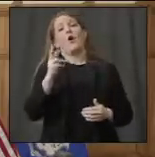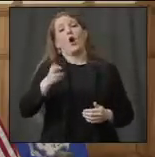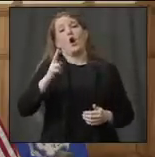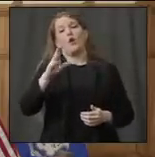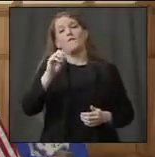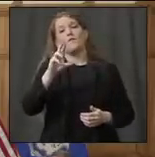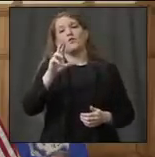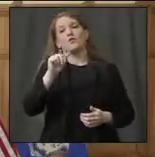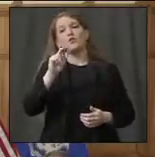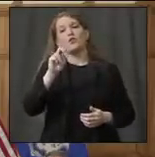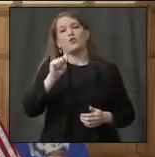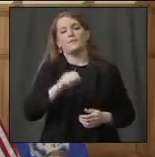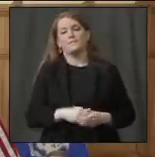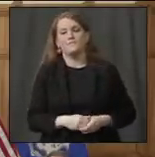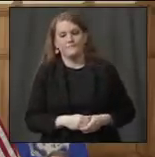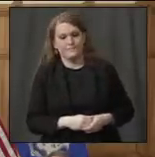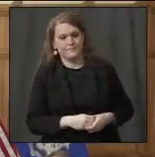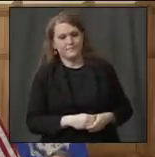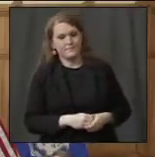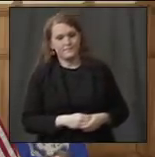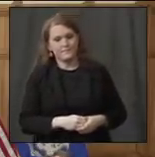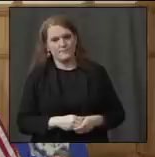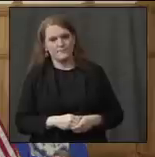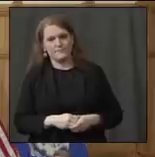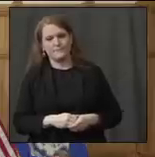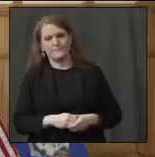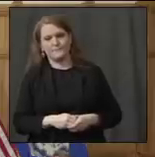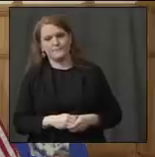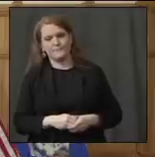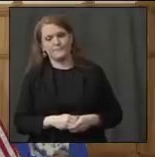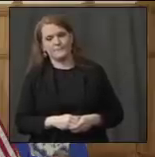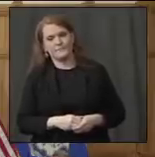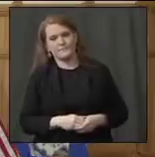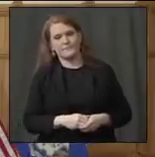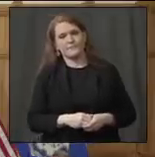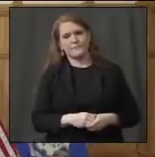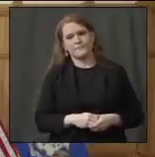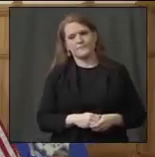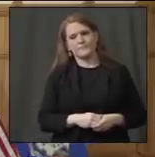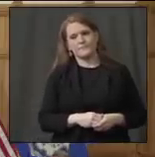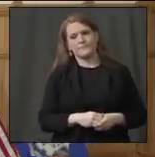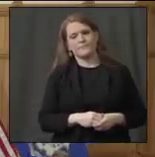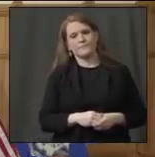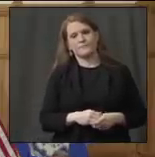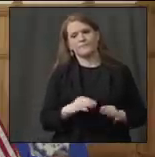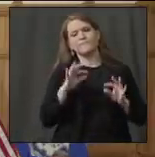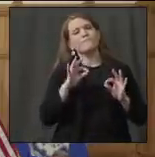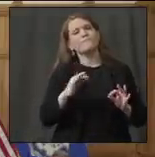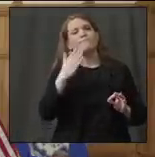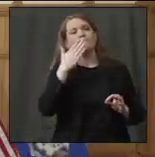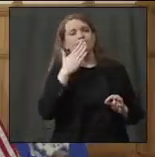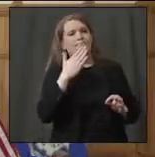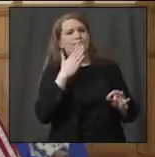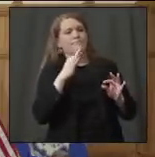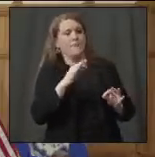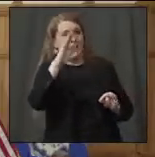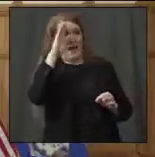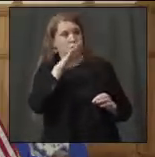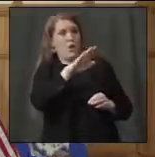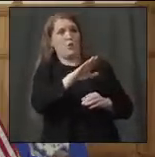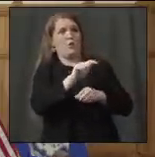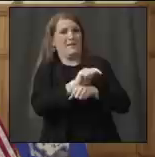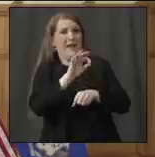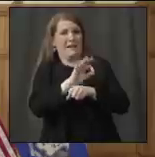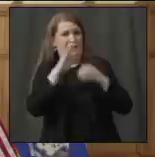Thank you, Max. Governor, your reopening task force is obviously doing some very important and very